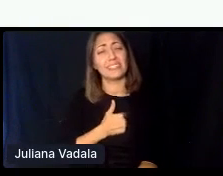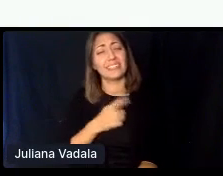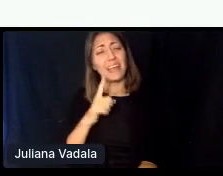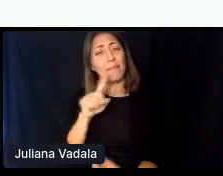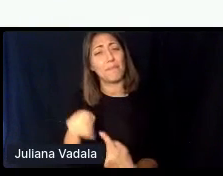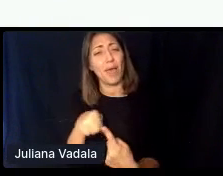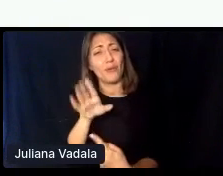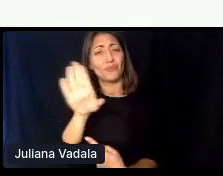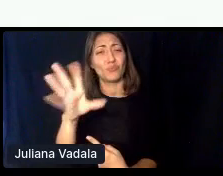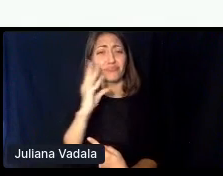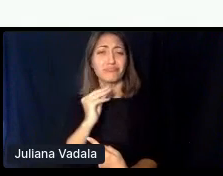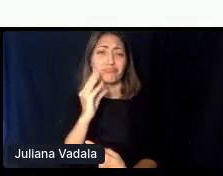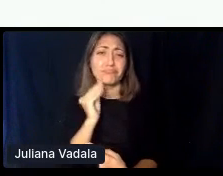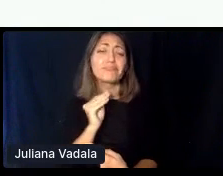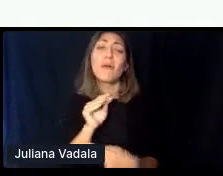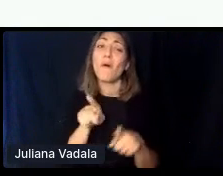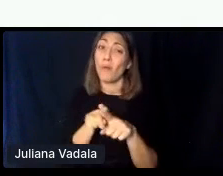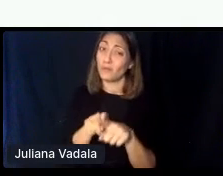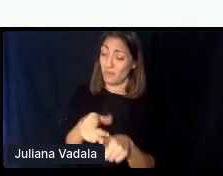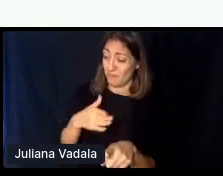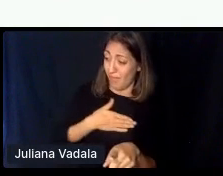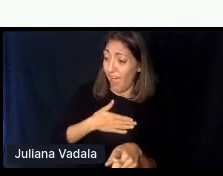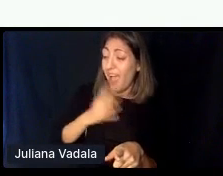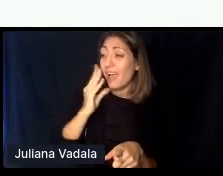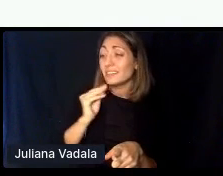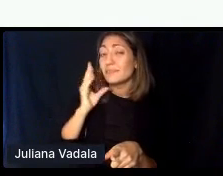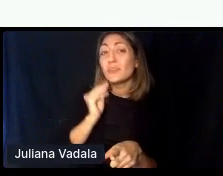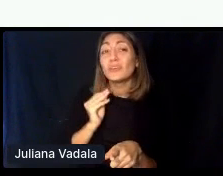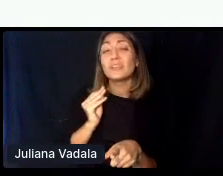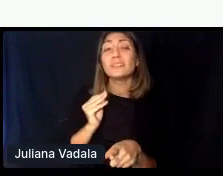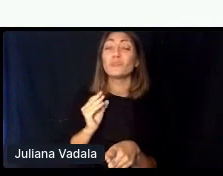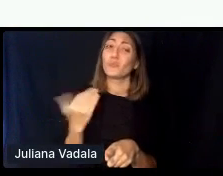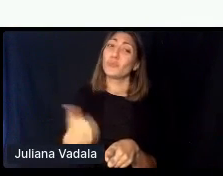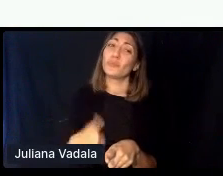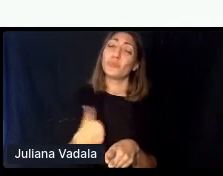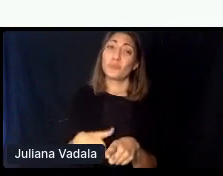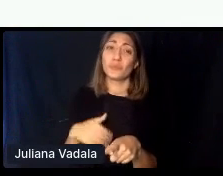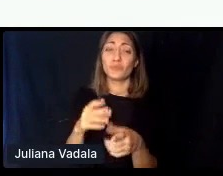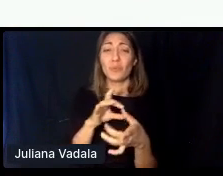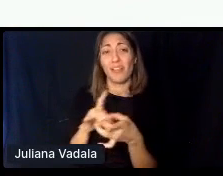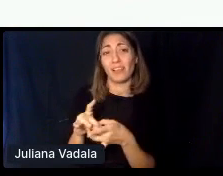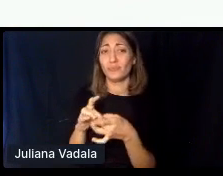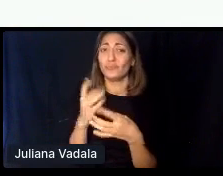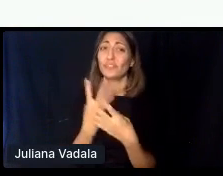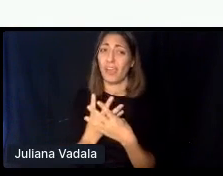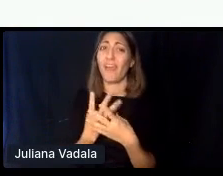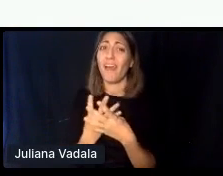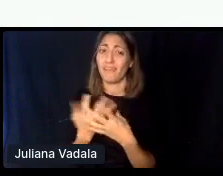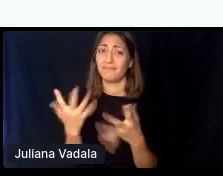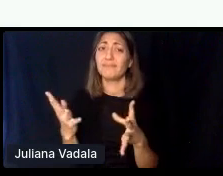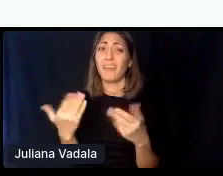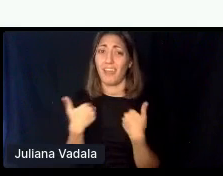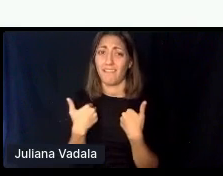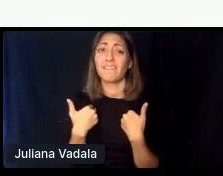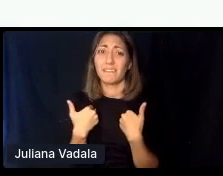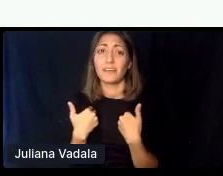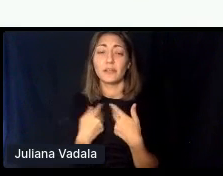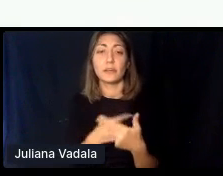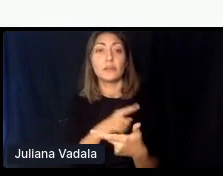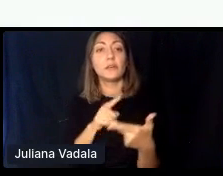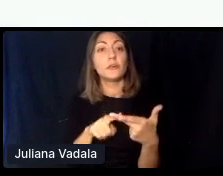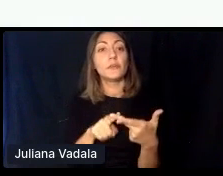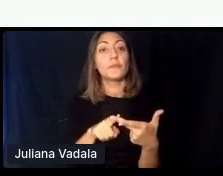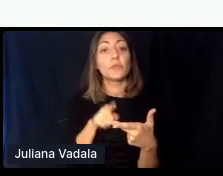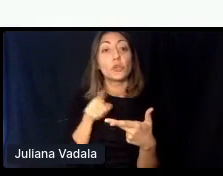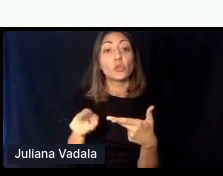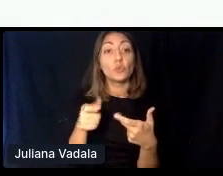system has affected your life. See? You ask the text moderators for help, but then never follow up with